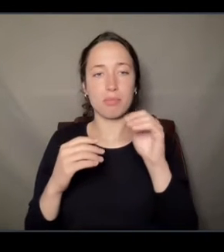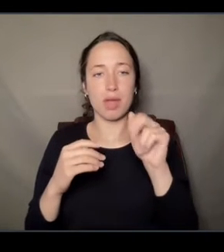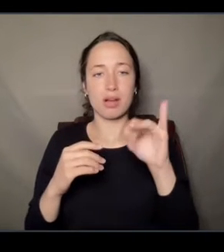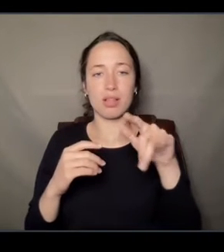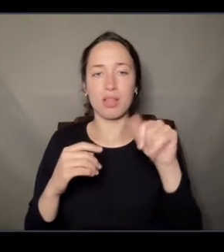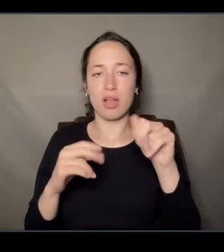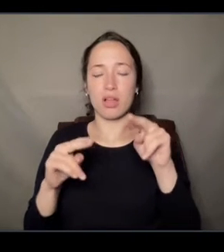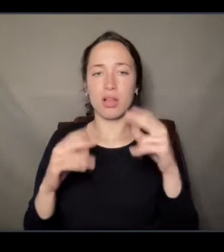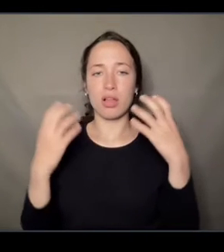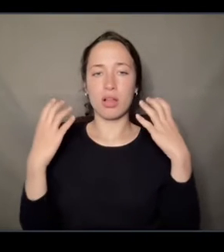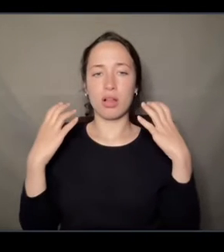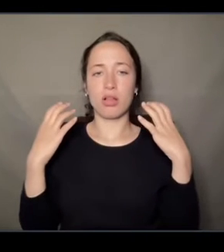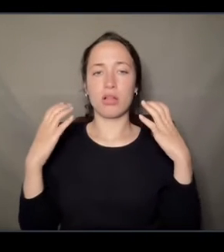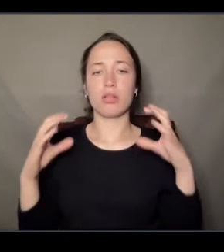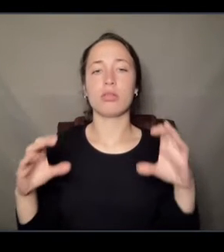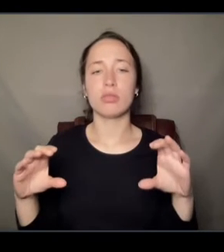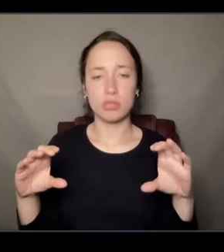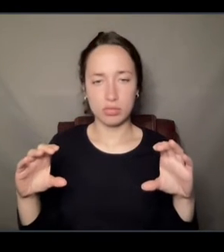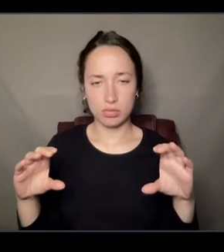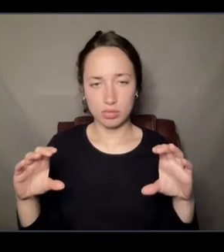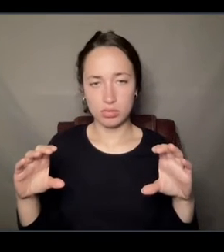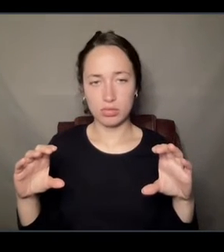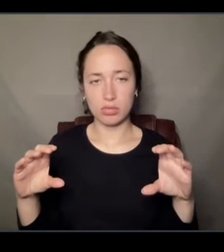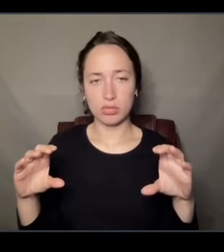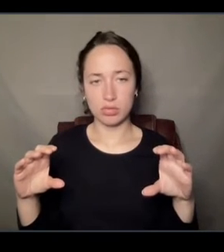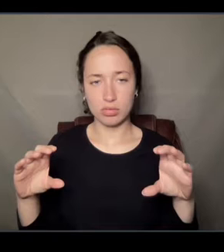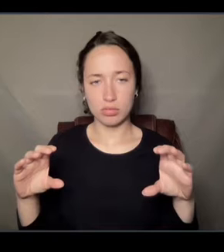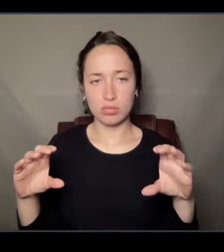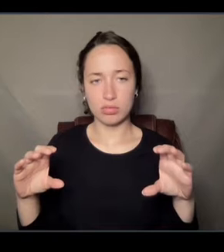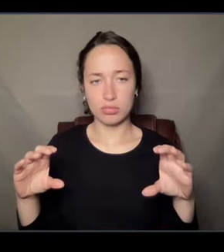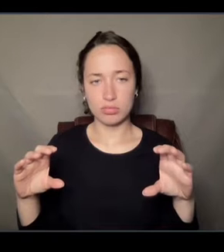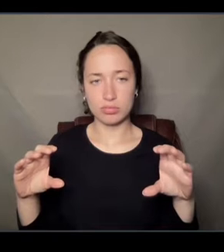Manila and gets some relief from carrying it.